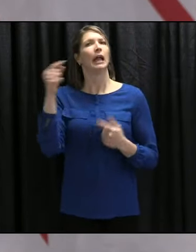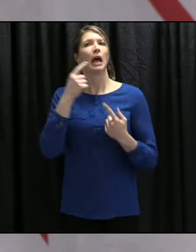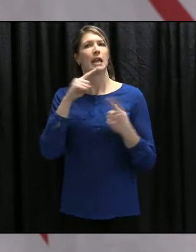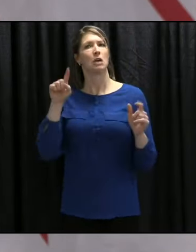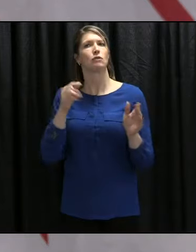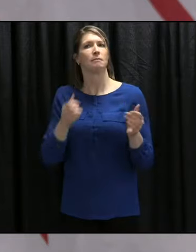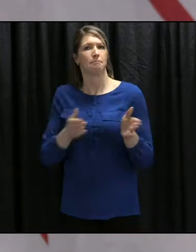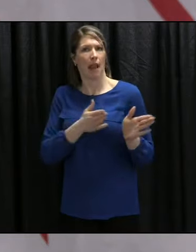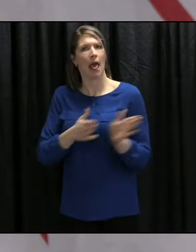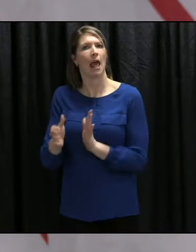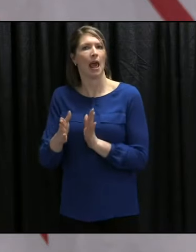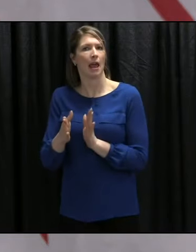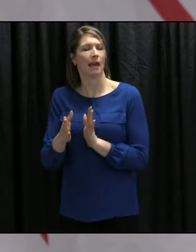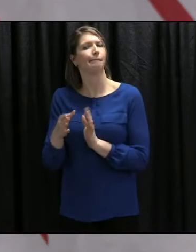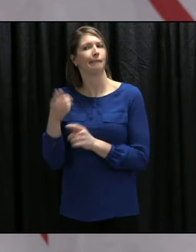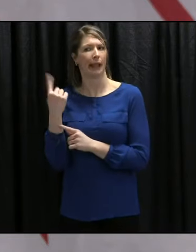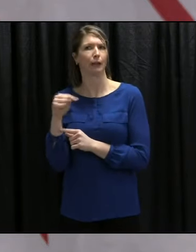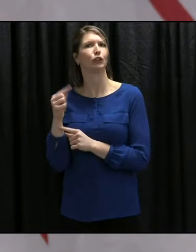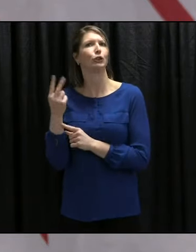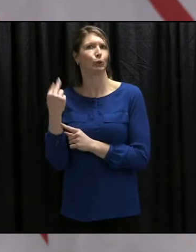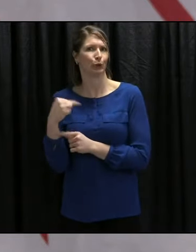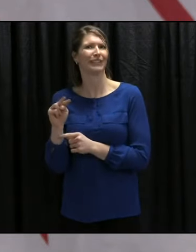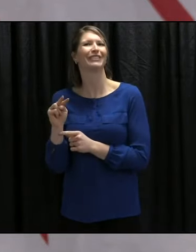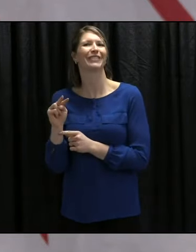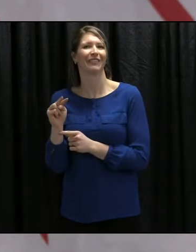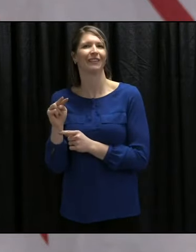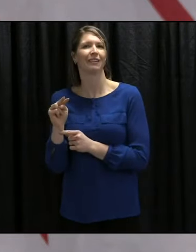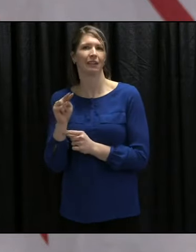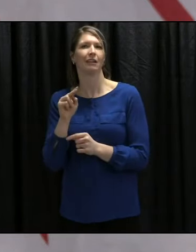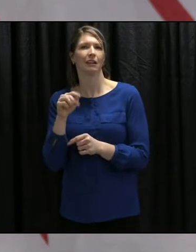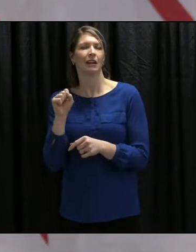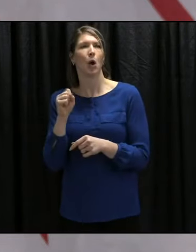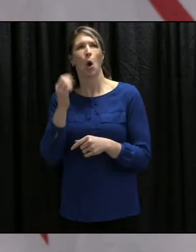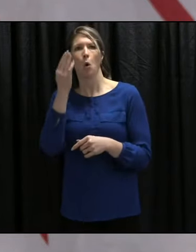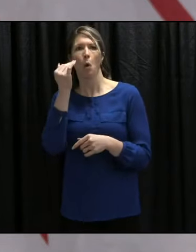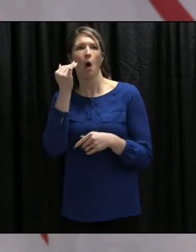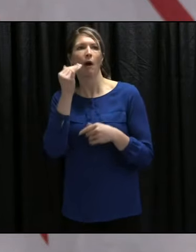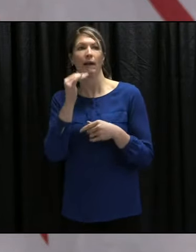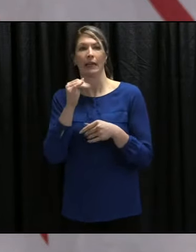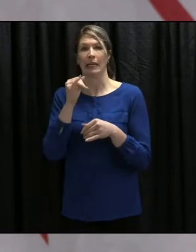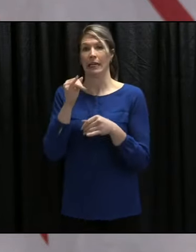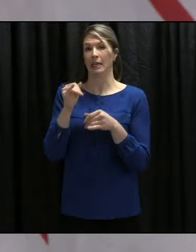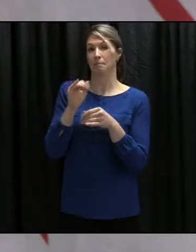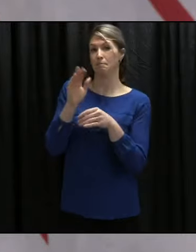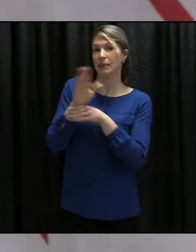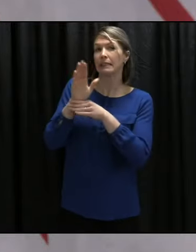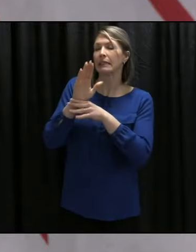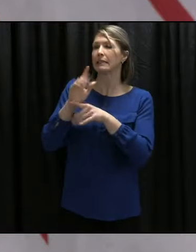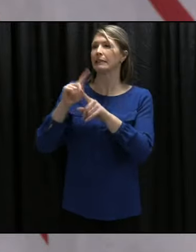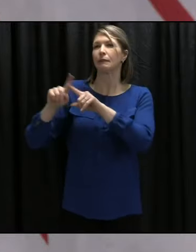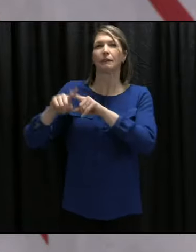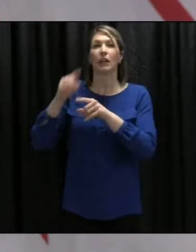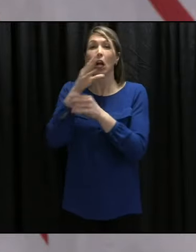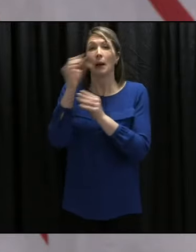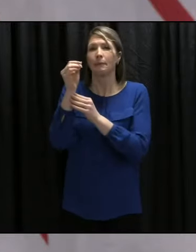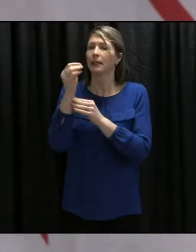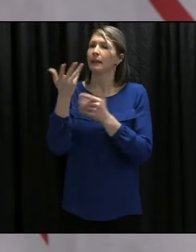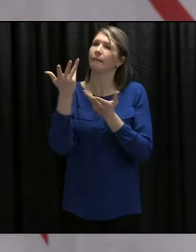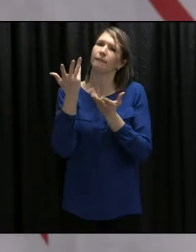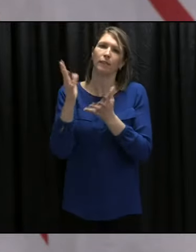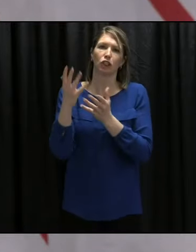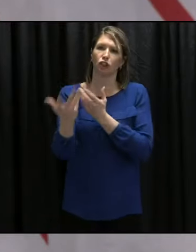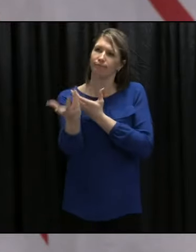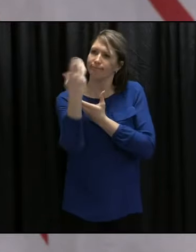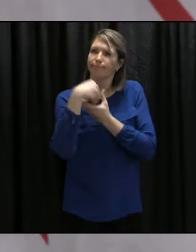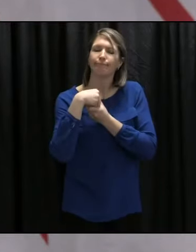were designed and put in place by working with the industry leaders at the time. There's no question that given the recent environment that